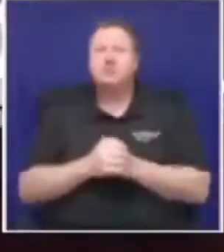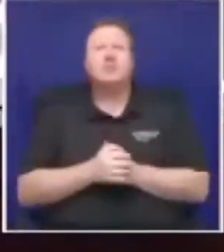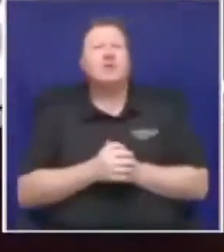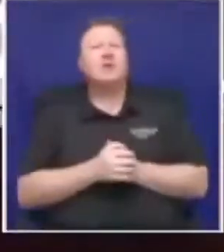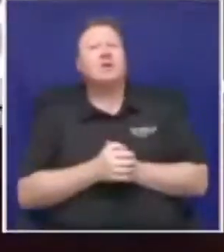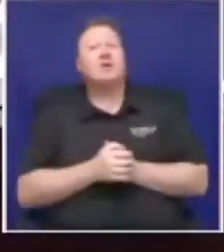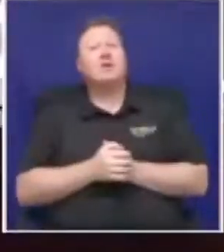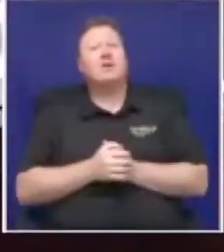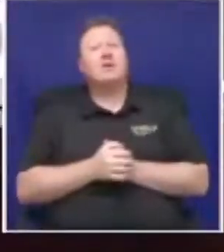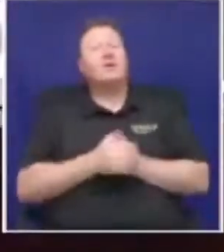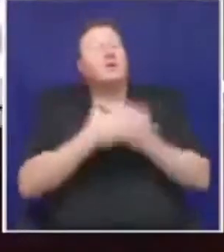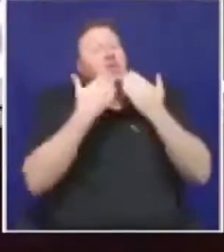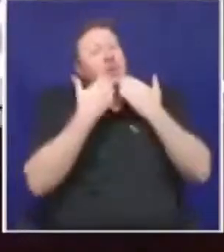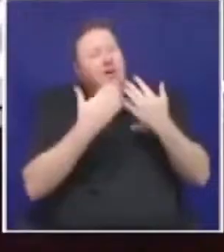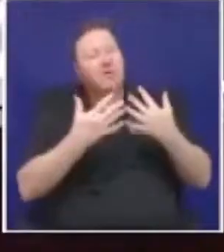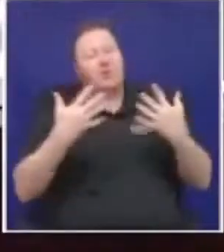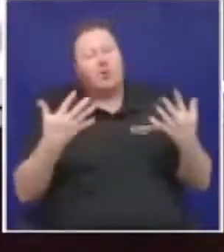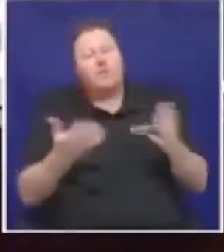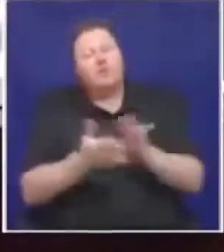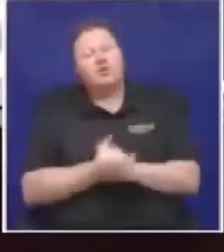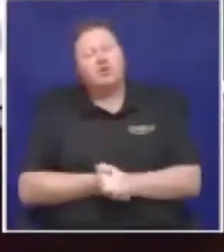Thank you very much,